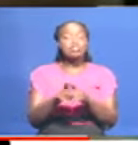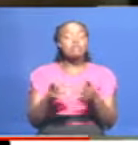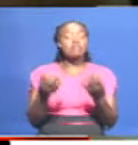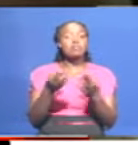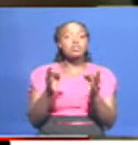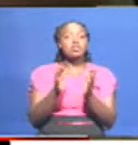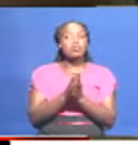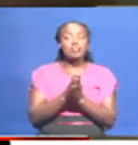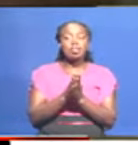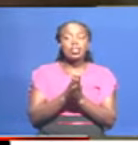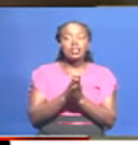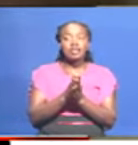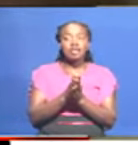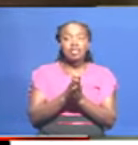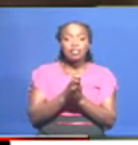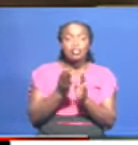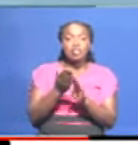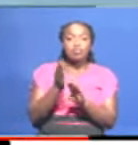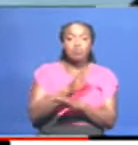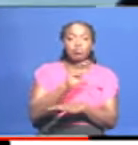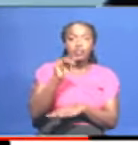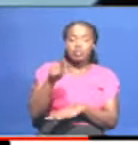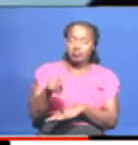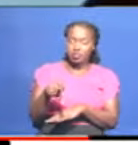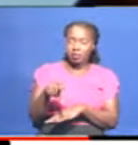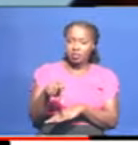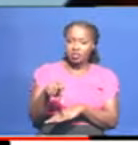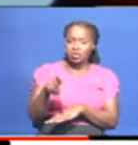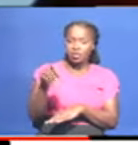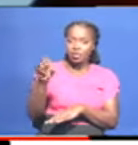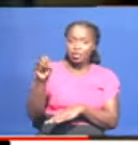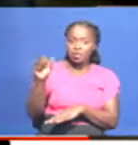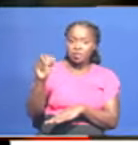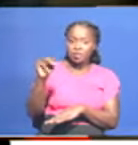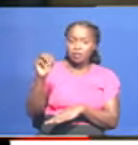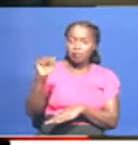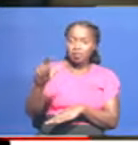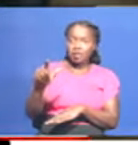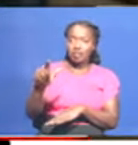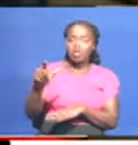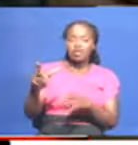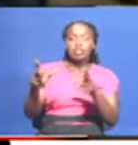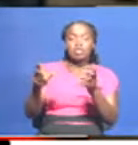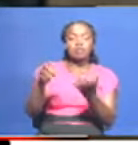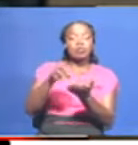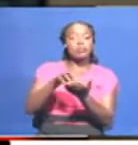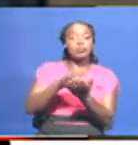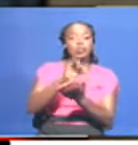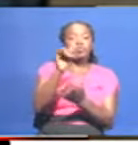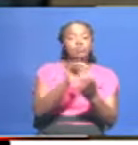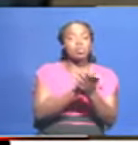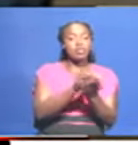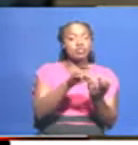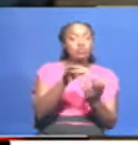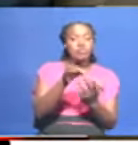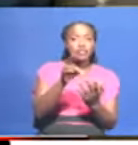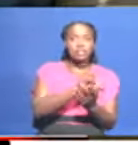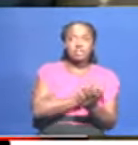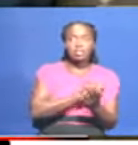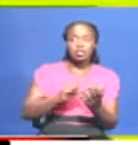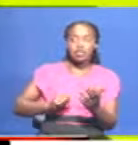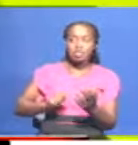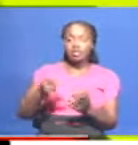incumbent MP include former MP Joseph Samal, who is seeking to recapture the seat on the Jubilee Party ticket, and nominated Senator Abshiro Halake Soka